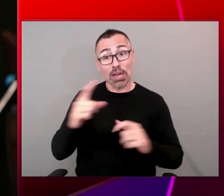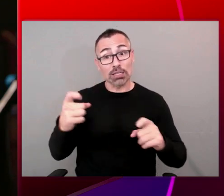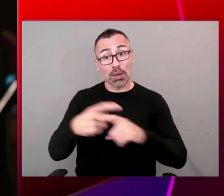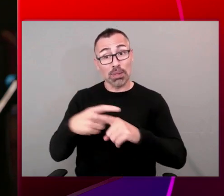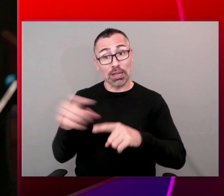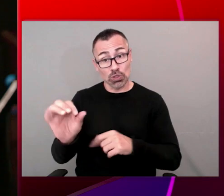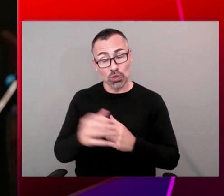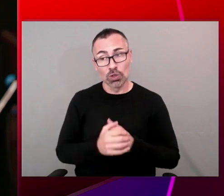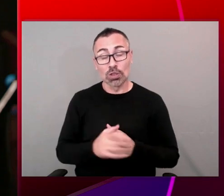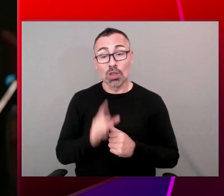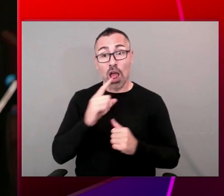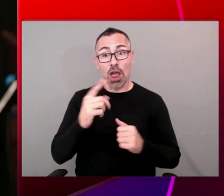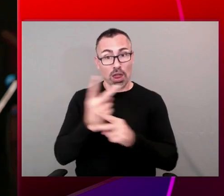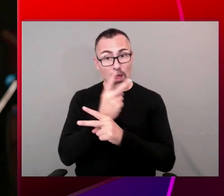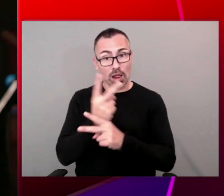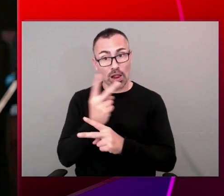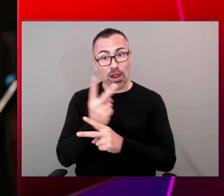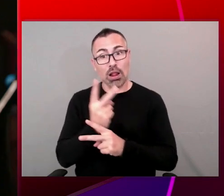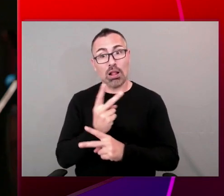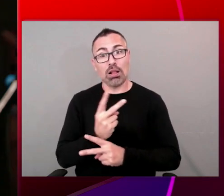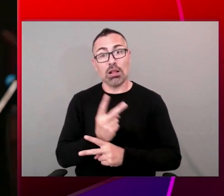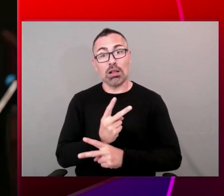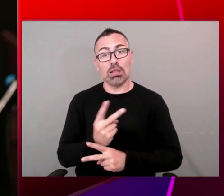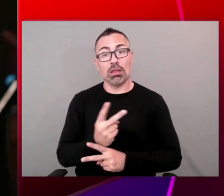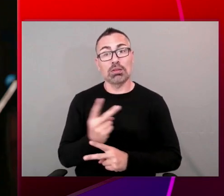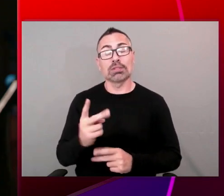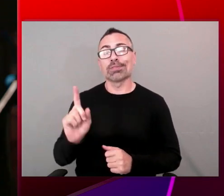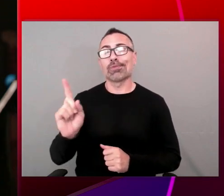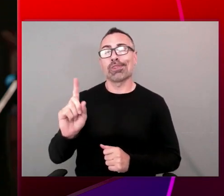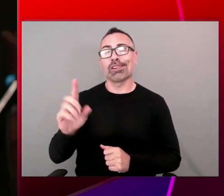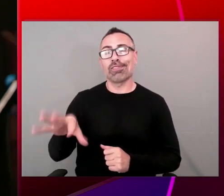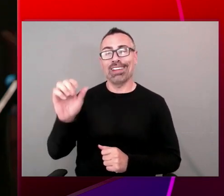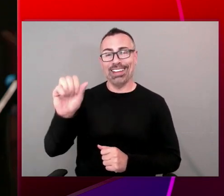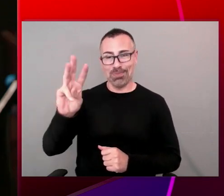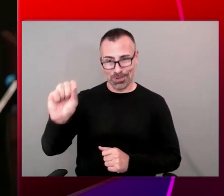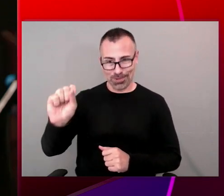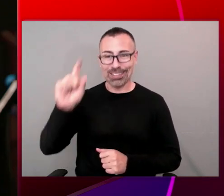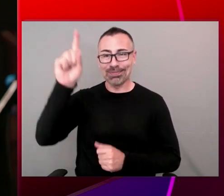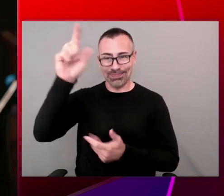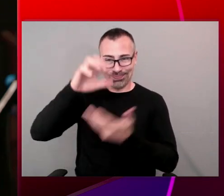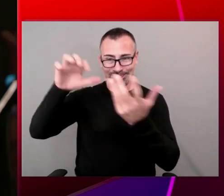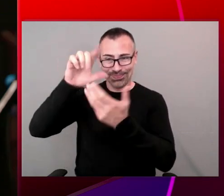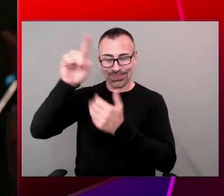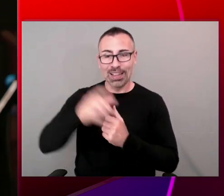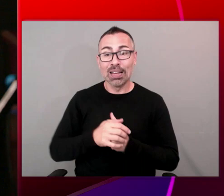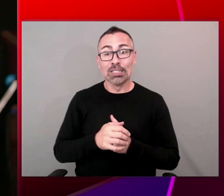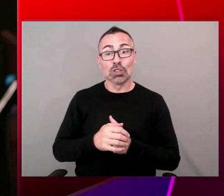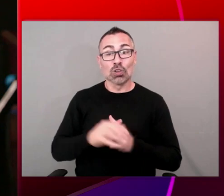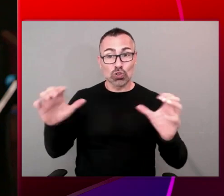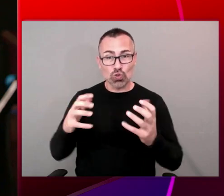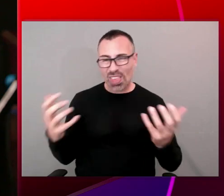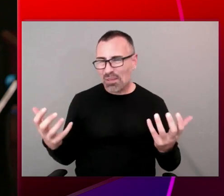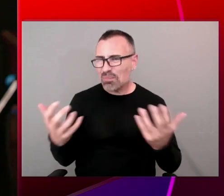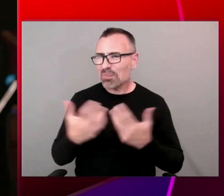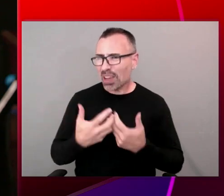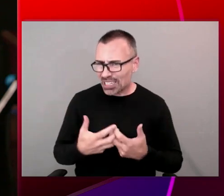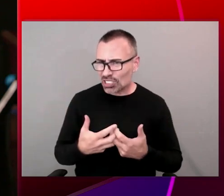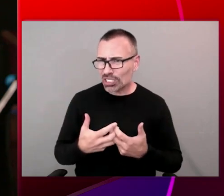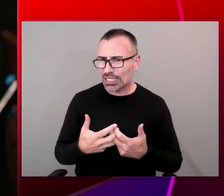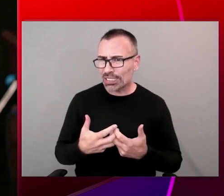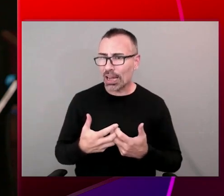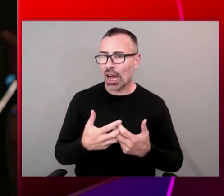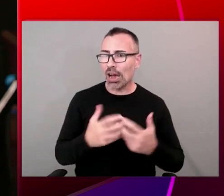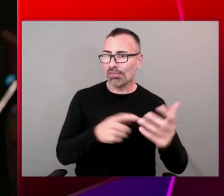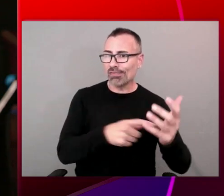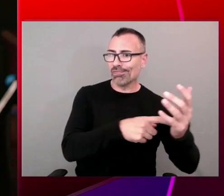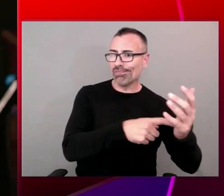lot of calculations, all of that lives in AWS, all of that runs in AWS to do that matching of demand in real time